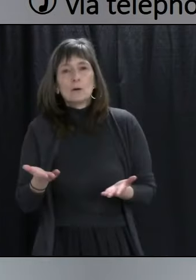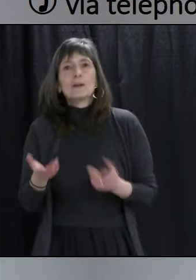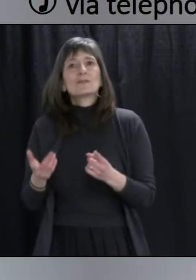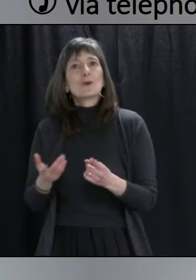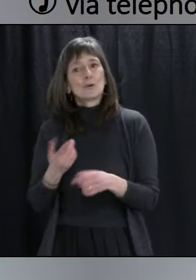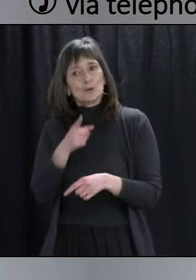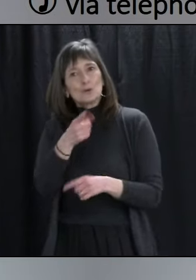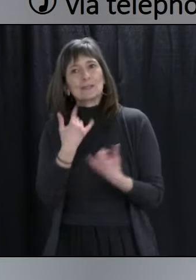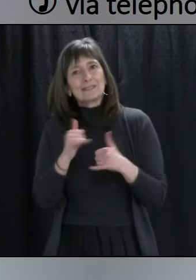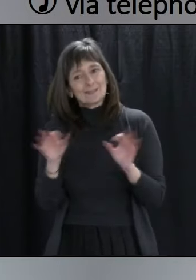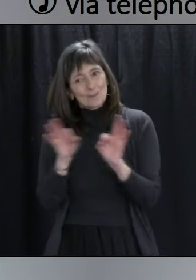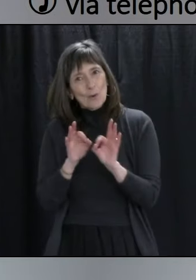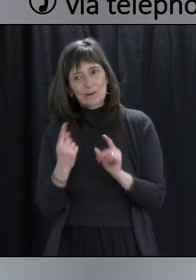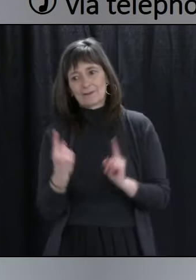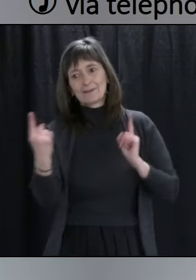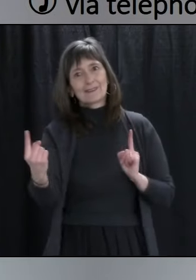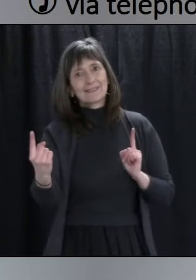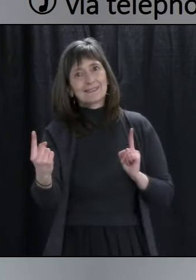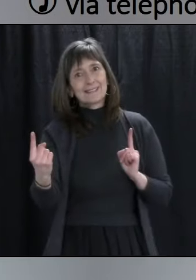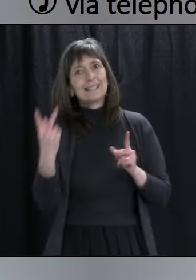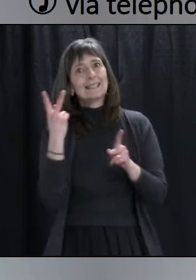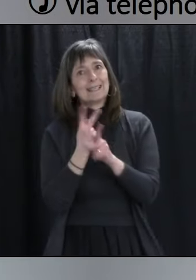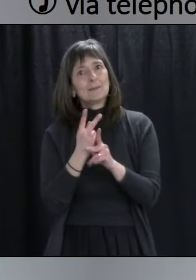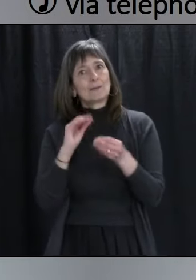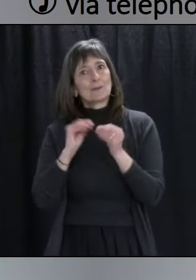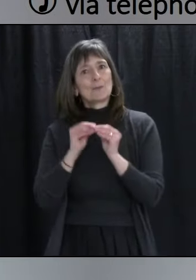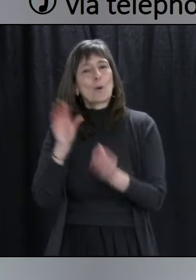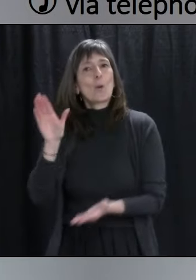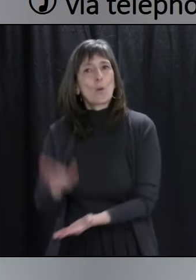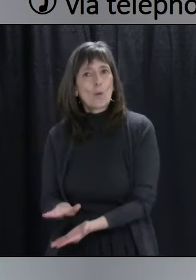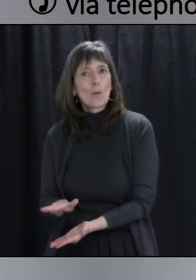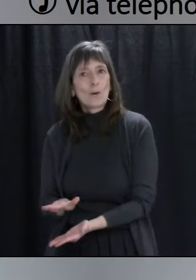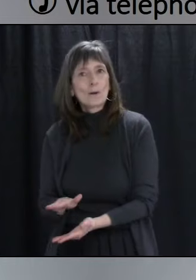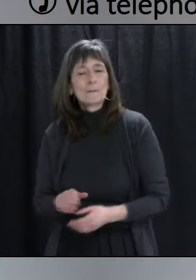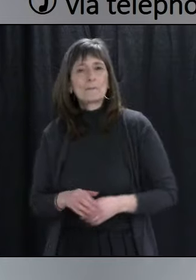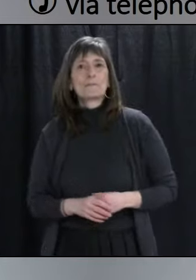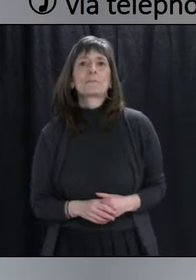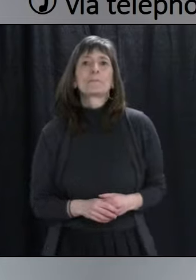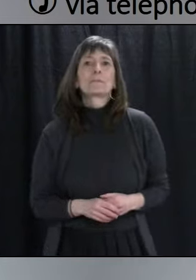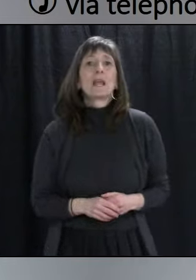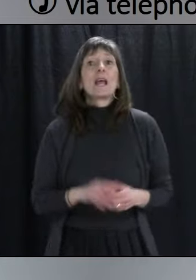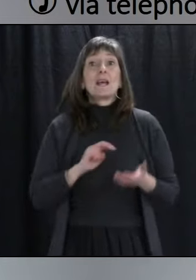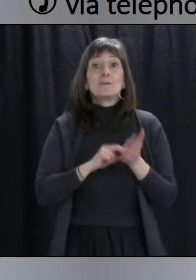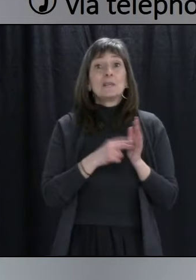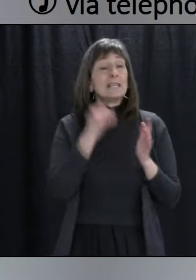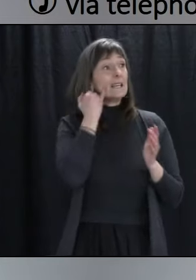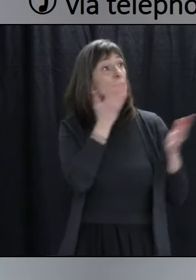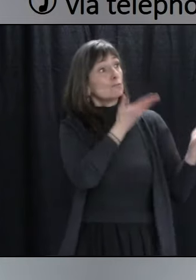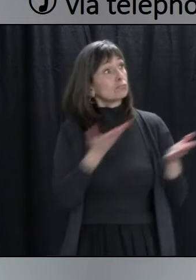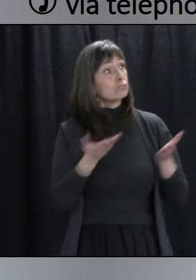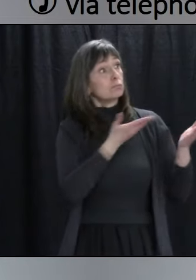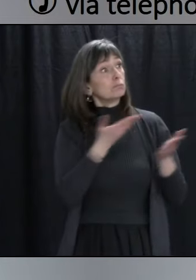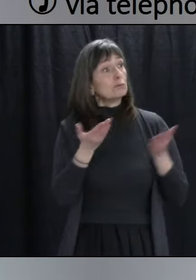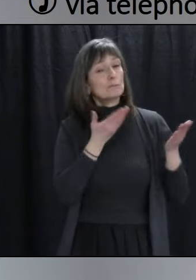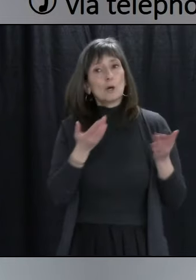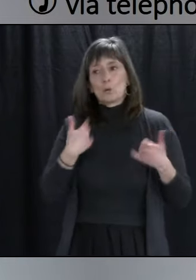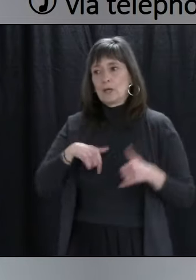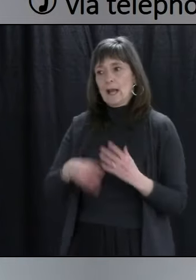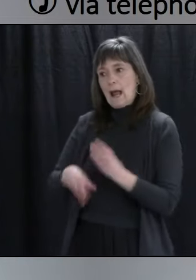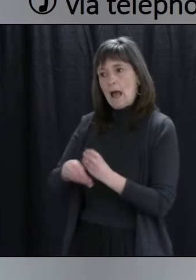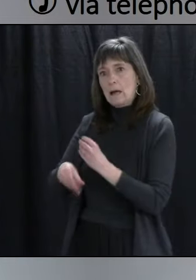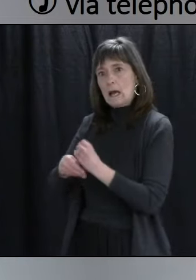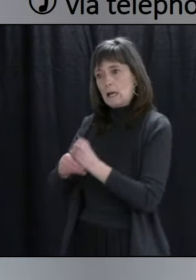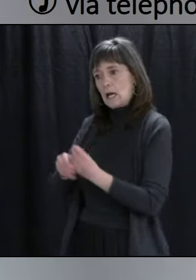arrival possible. We've also got time to build up some kind of inventory of PPE so that we